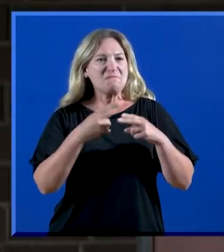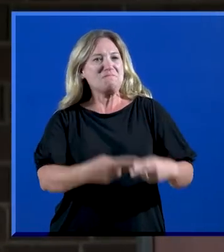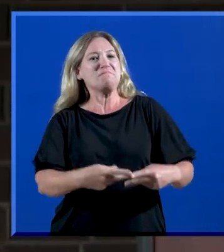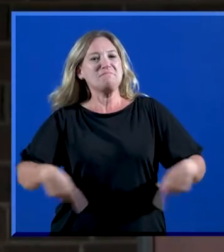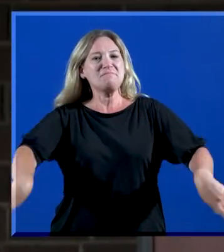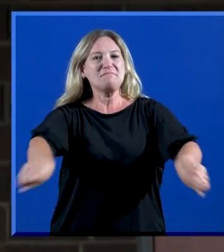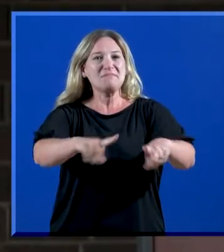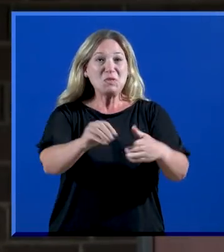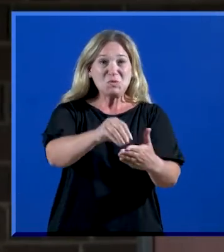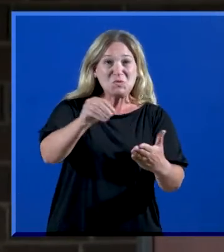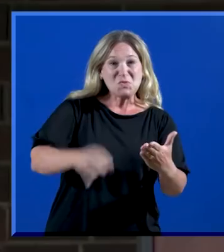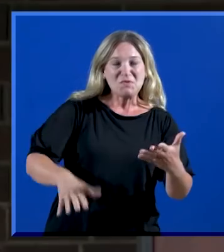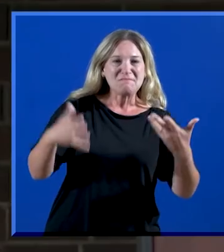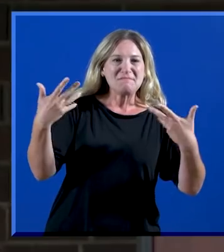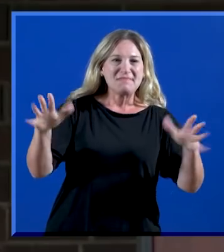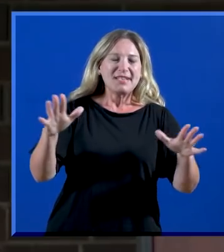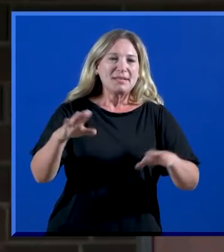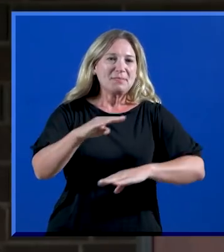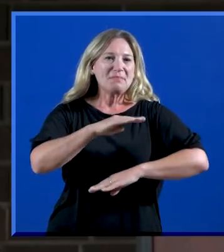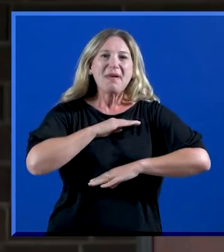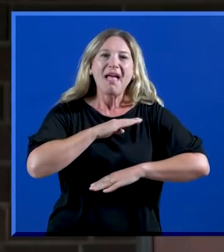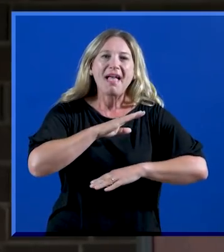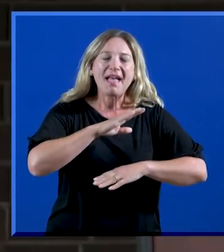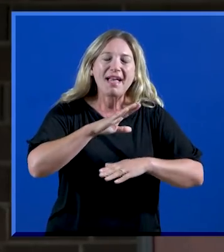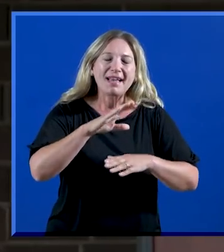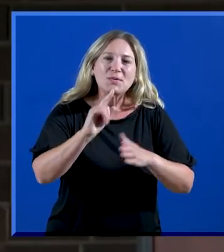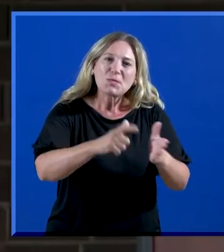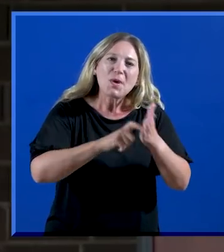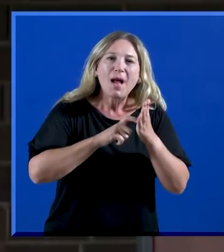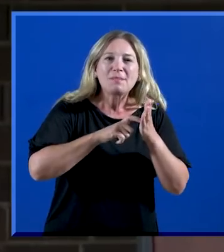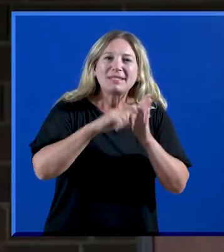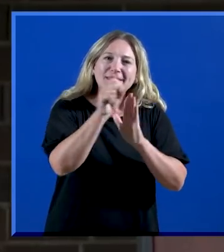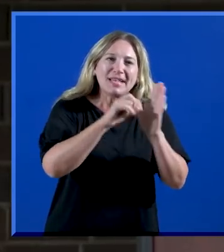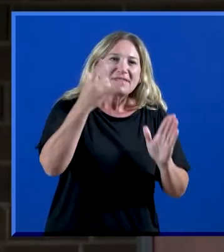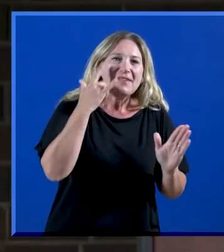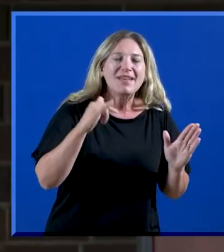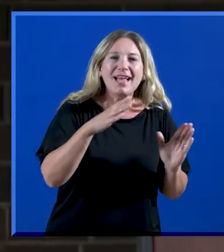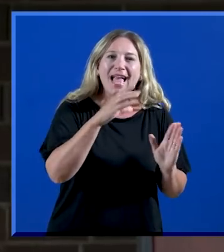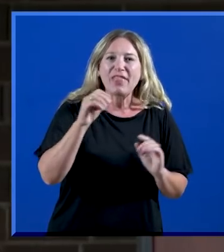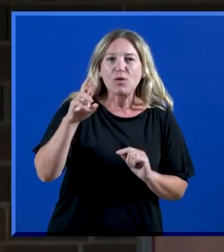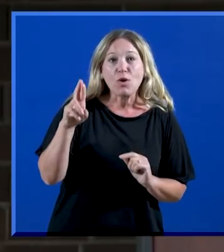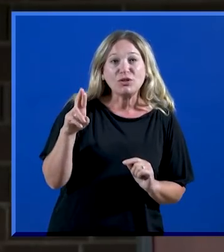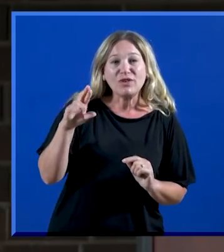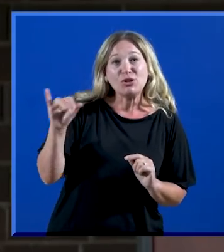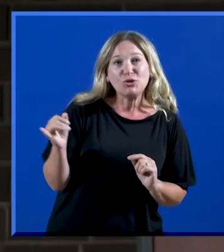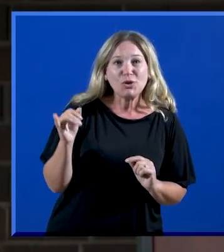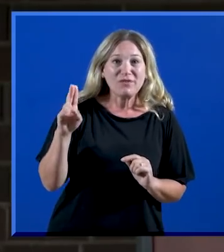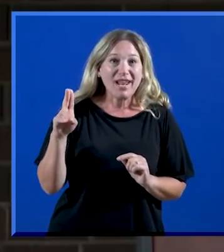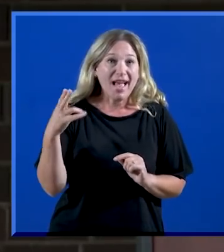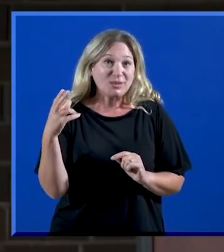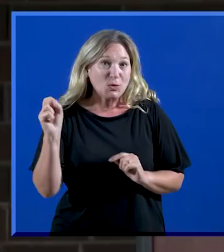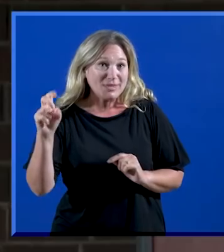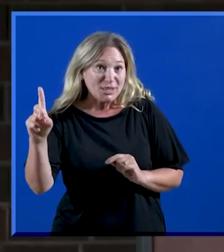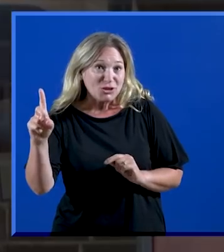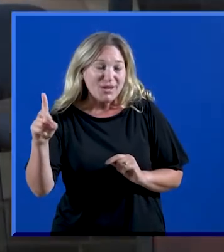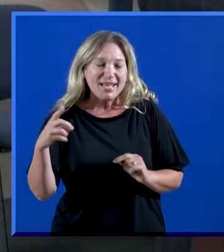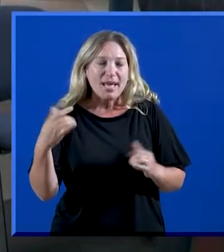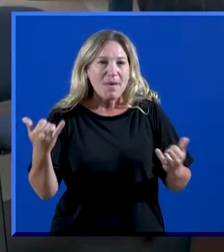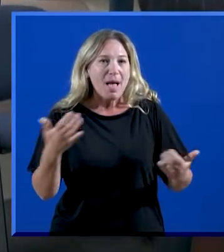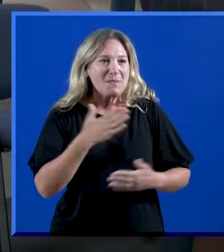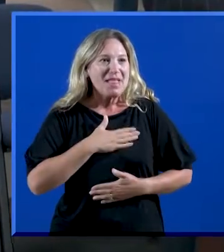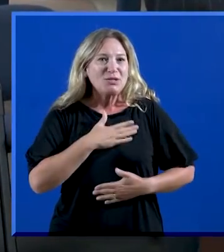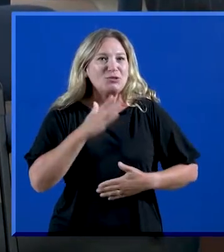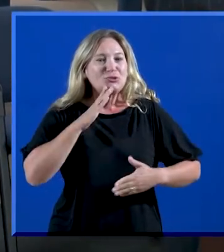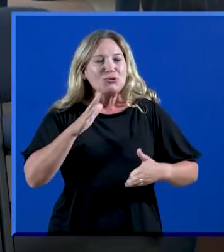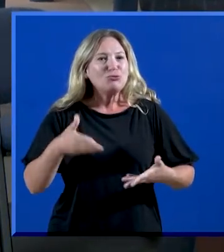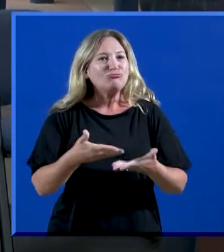students have met all of the requirements of the state of California and the Roseville Joint Union High School District. It's my pleasure to present to you